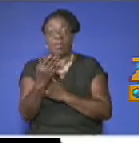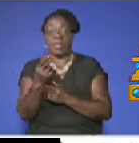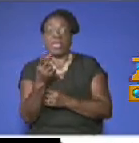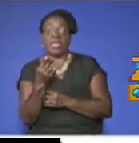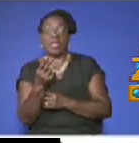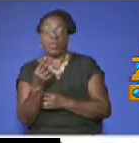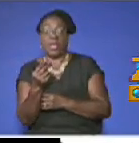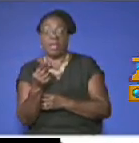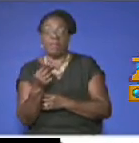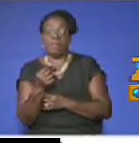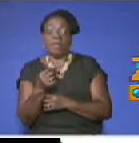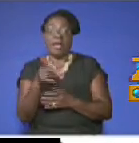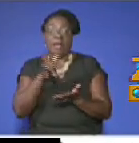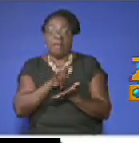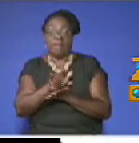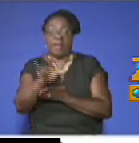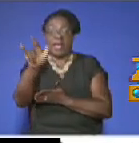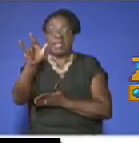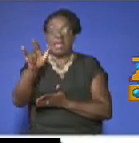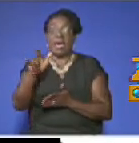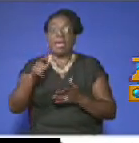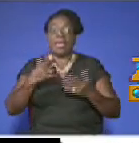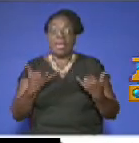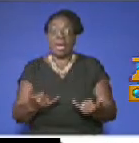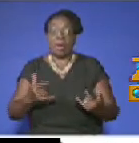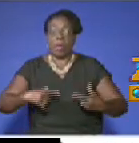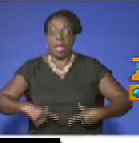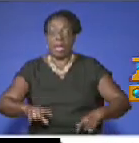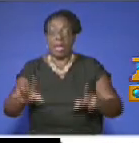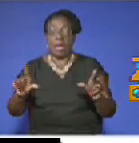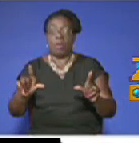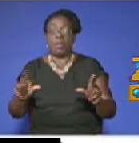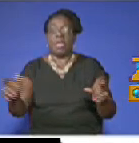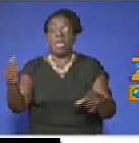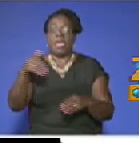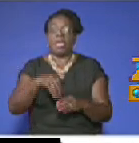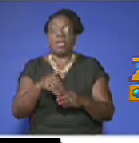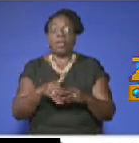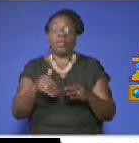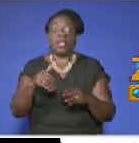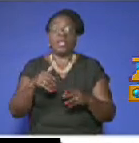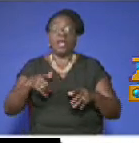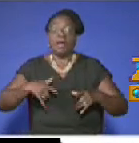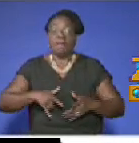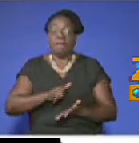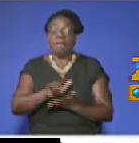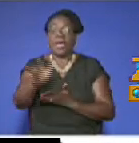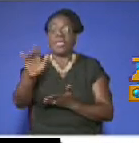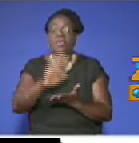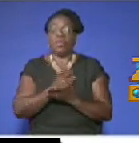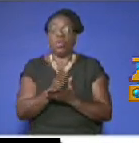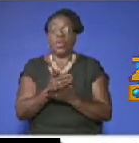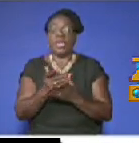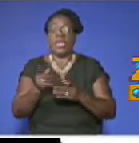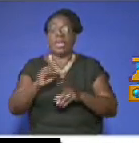as charters are now allowed, including inter-island charters,